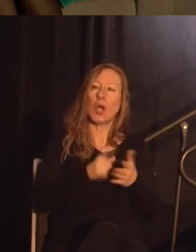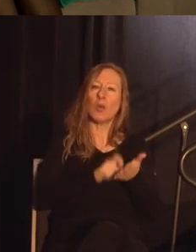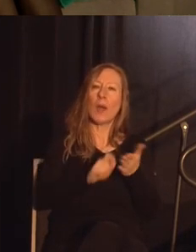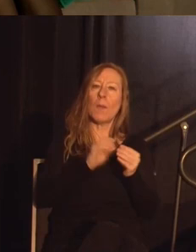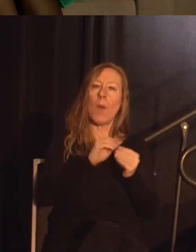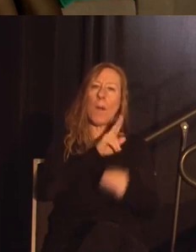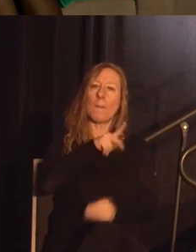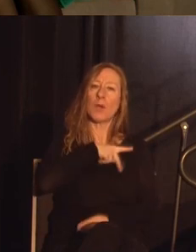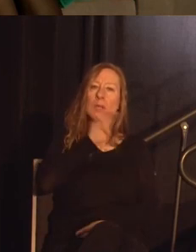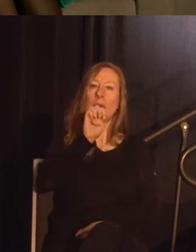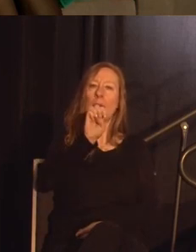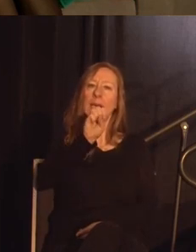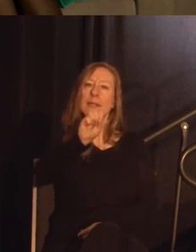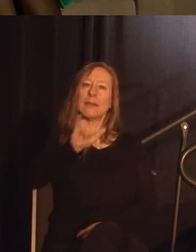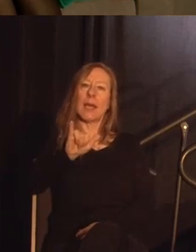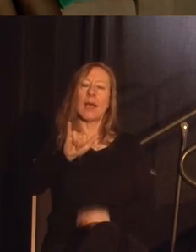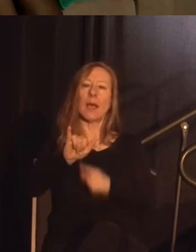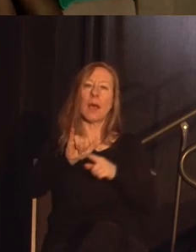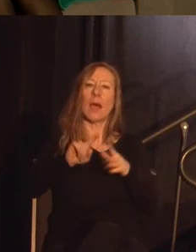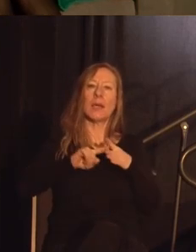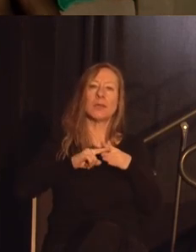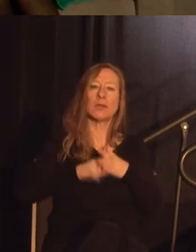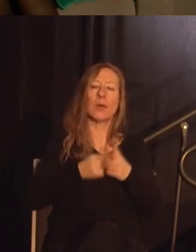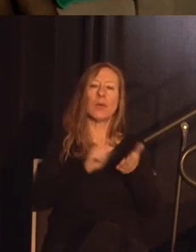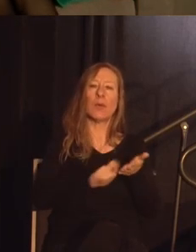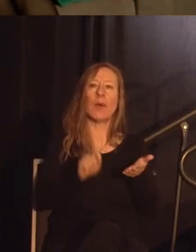essays. I got to start writing,